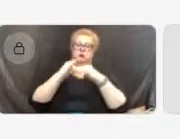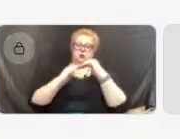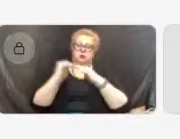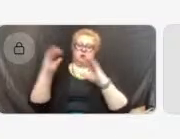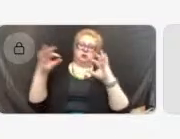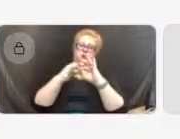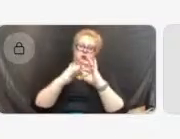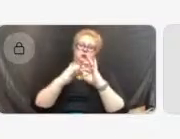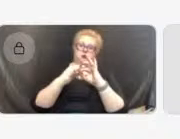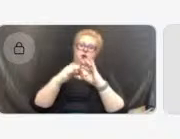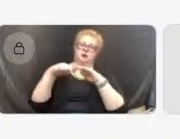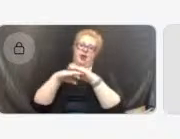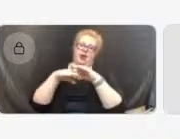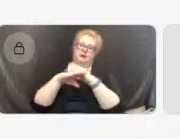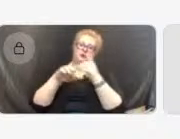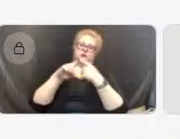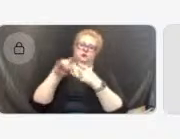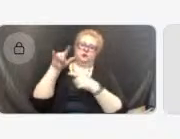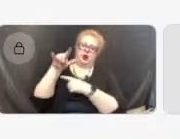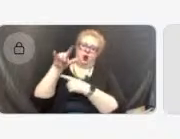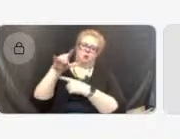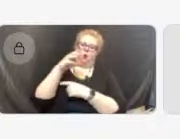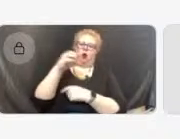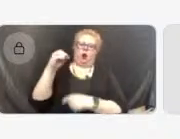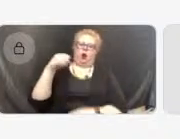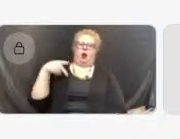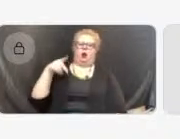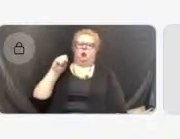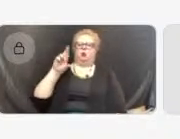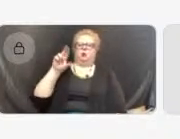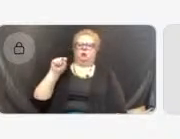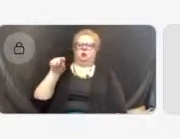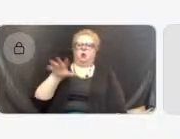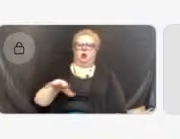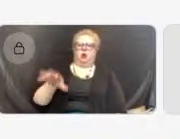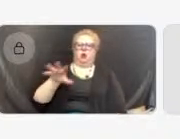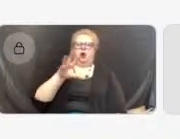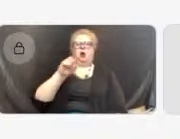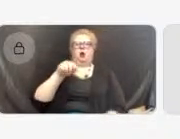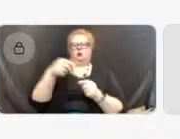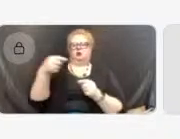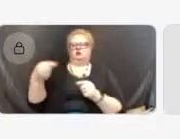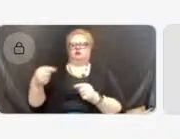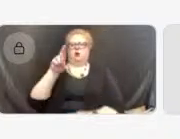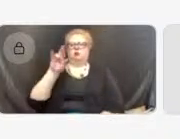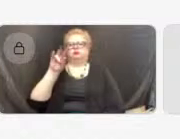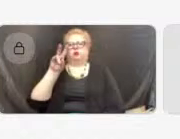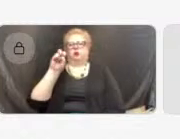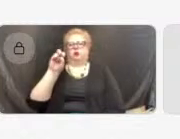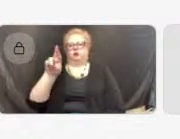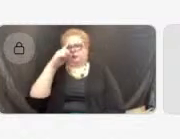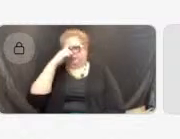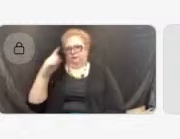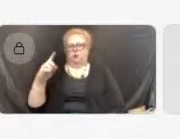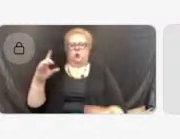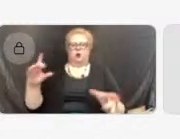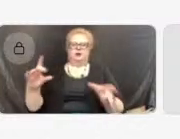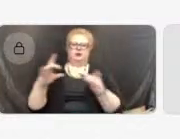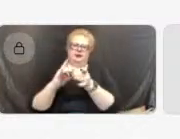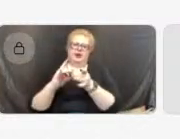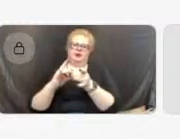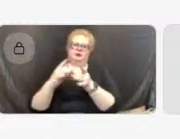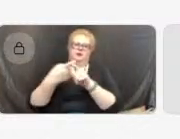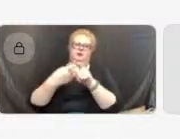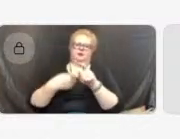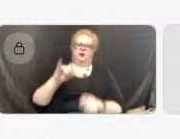gives access both to the airport and to the port area, as well as across the river for connections from